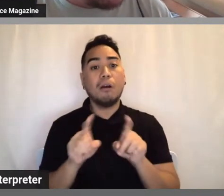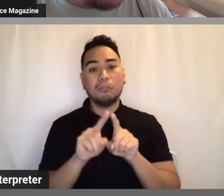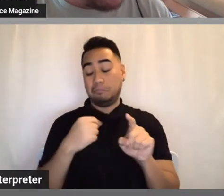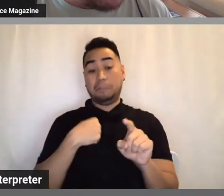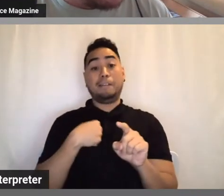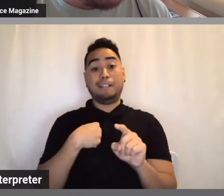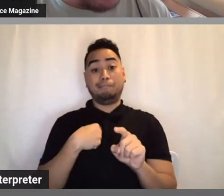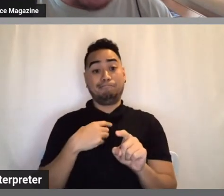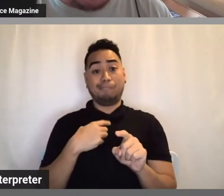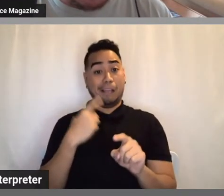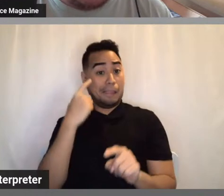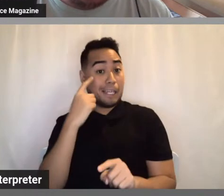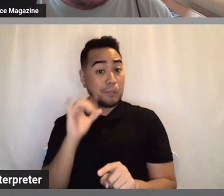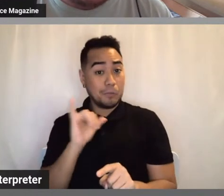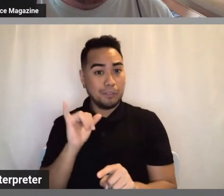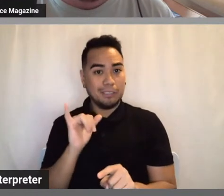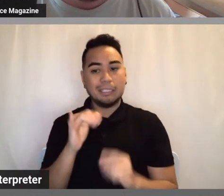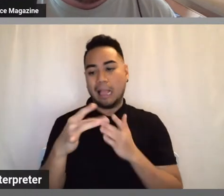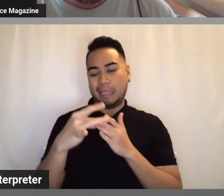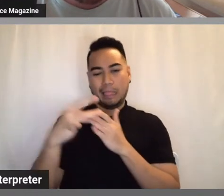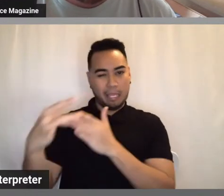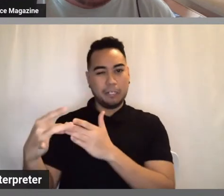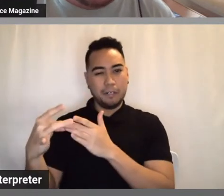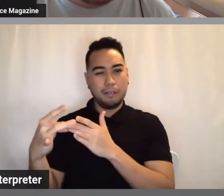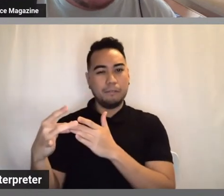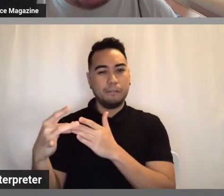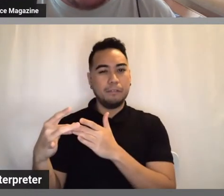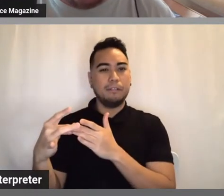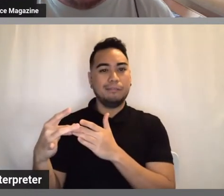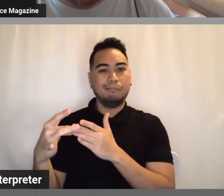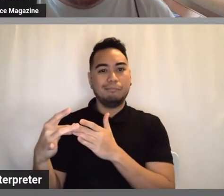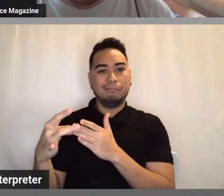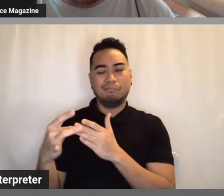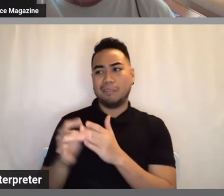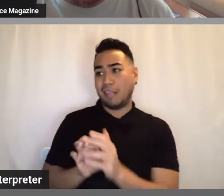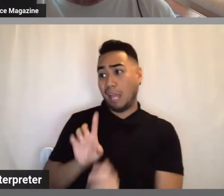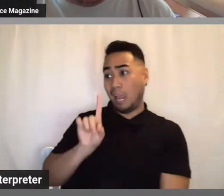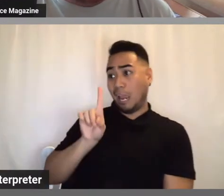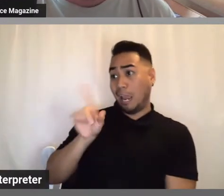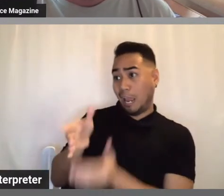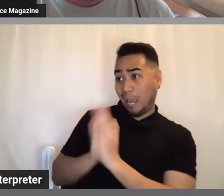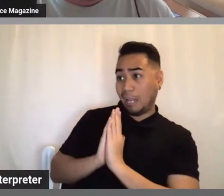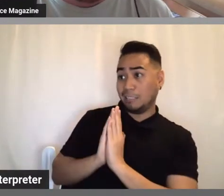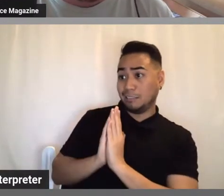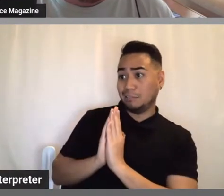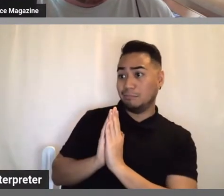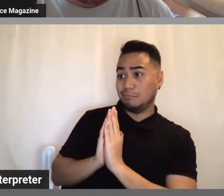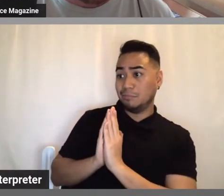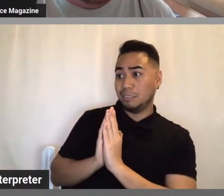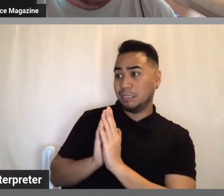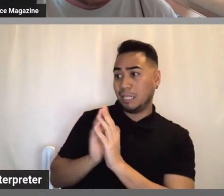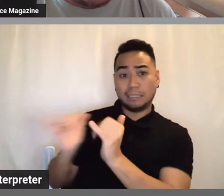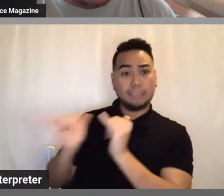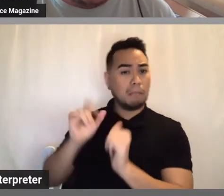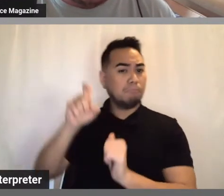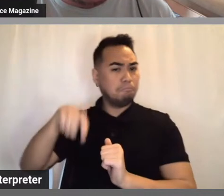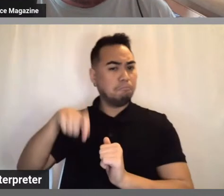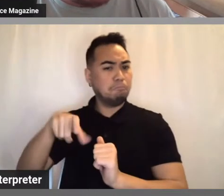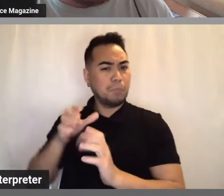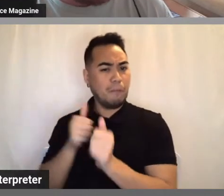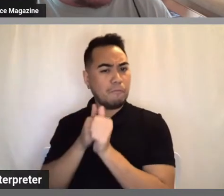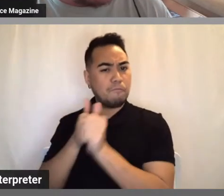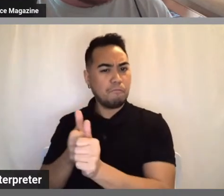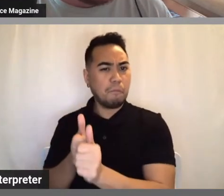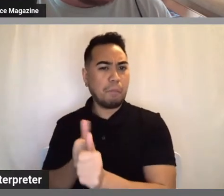I also think that one of the things about leadership is you don't ask people to do what you yourself are not prepared to do. And